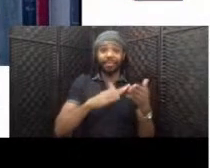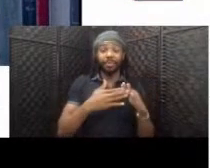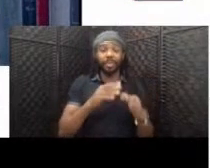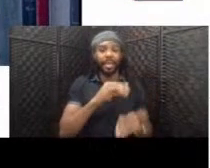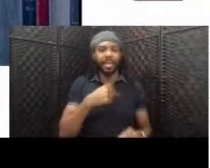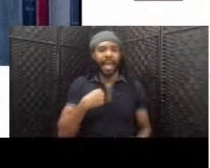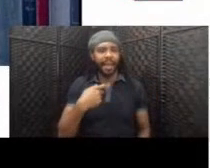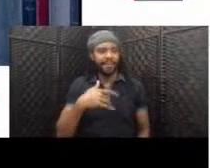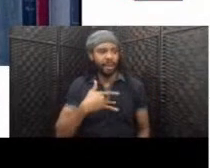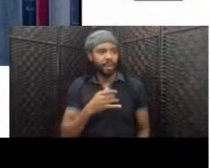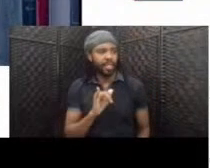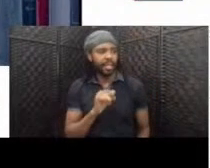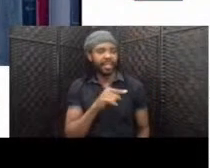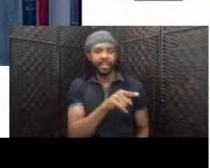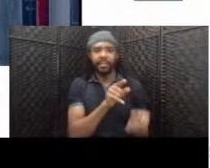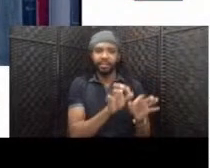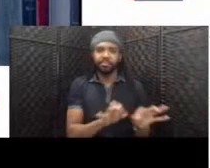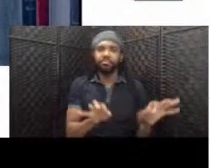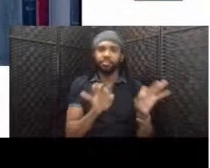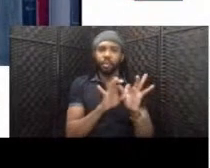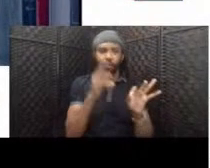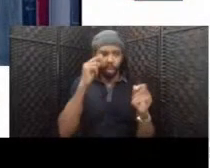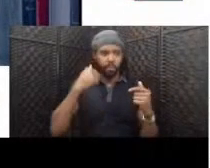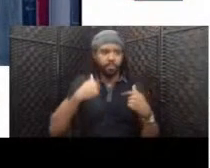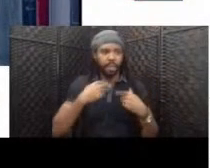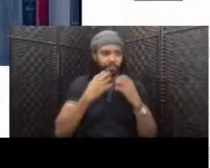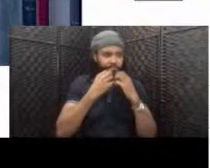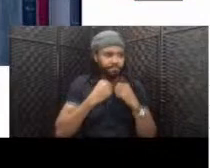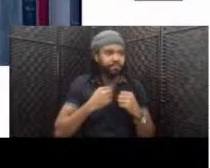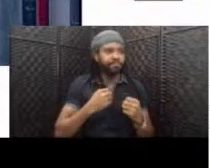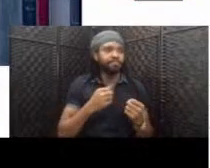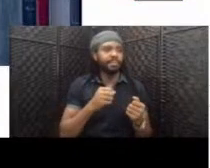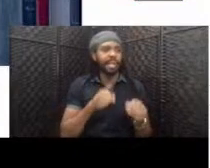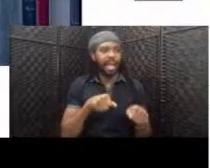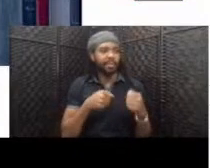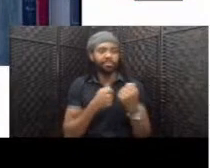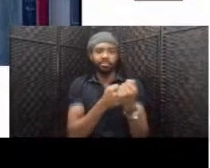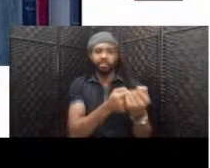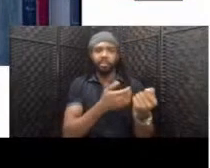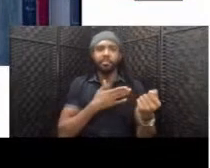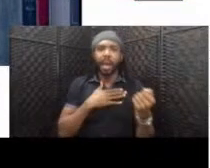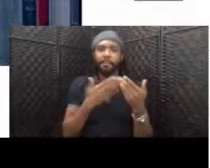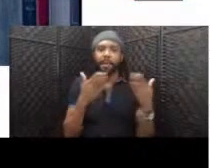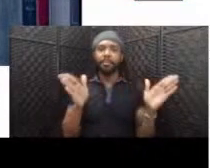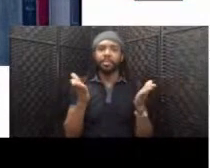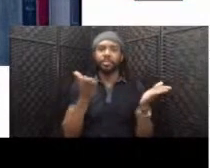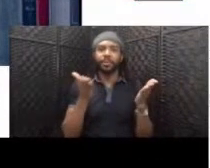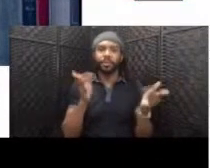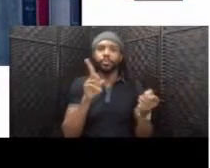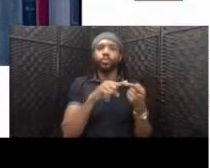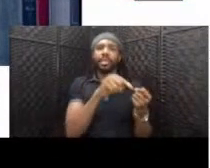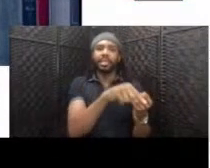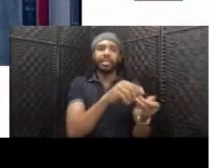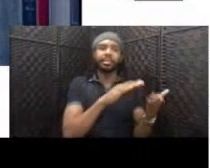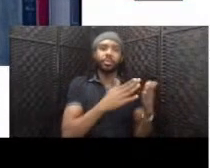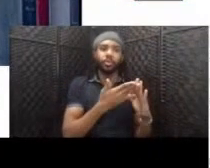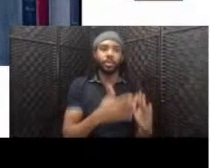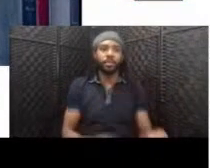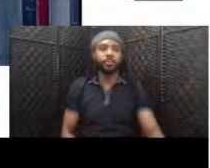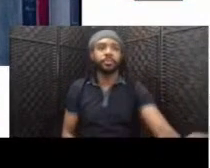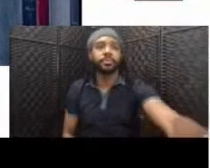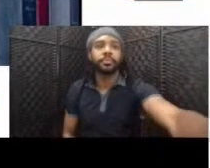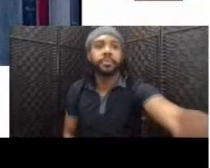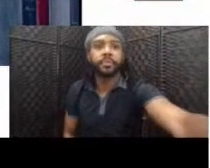felt that it was something that I could also do to further my public service in the community. That's